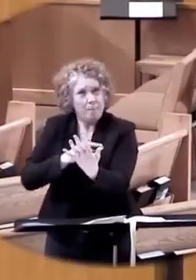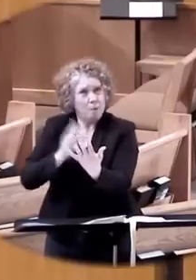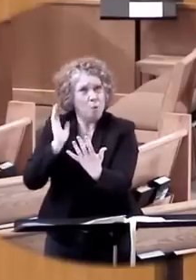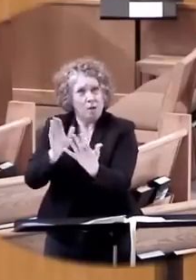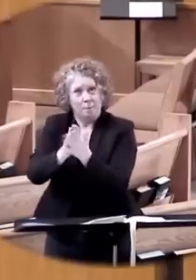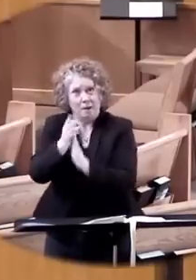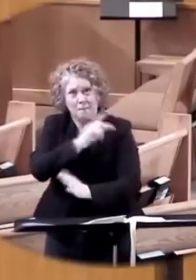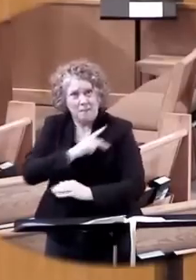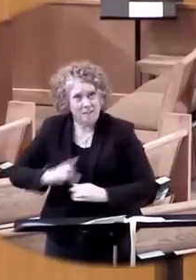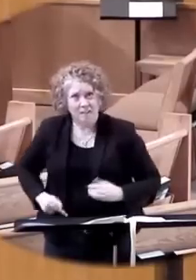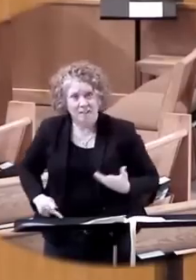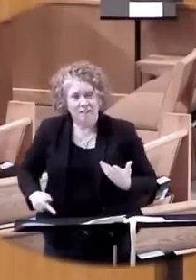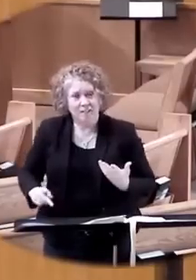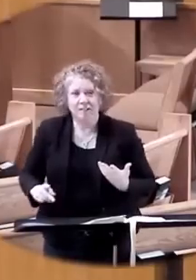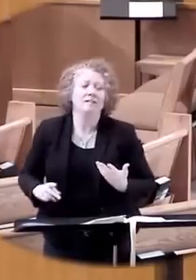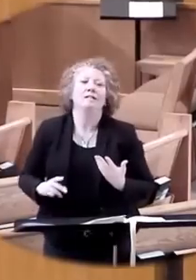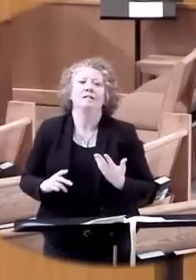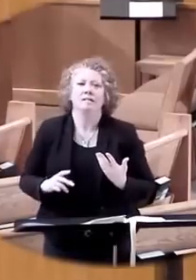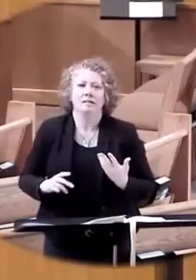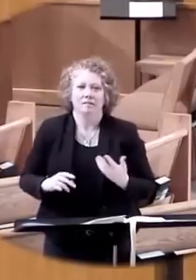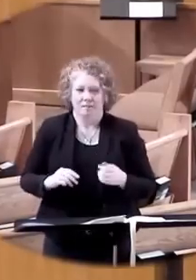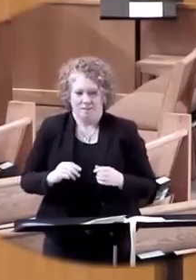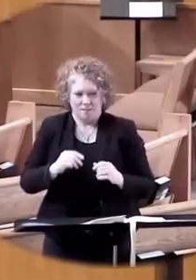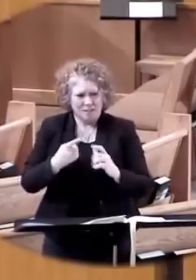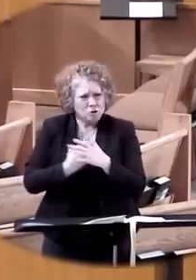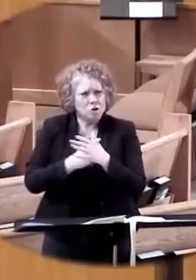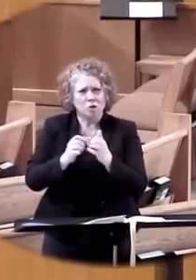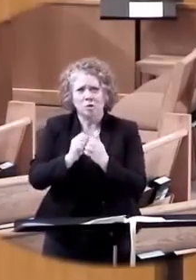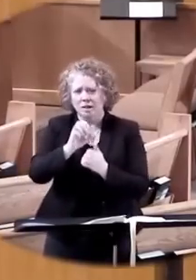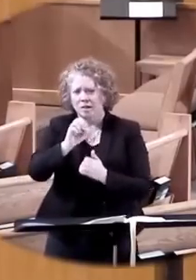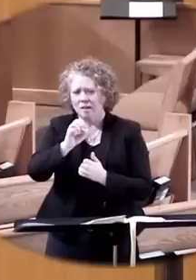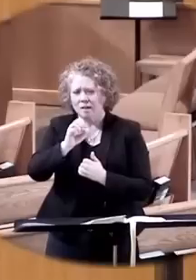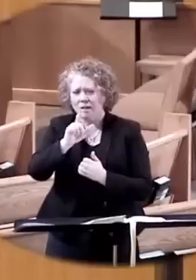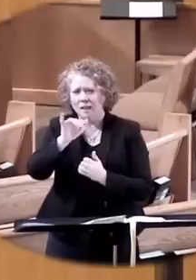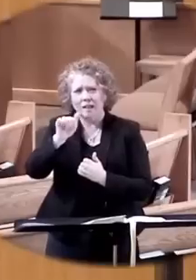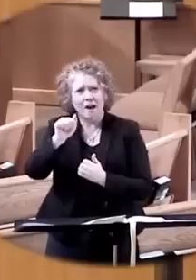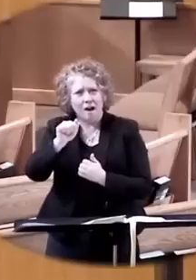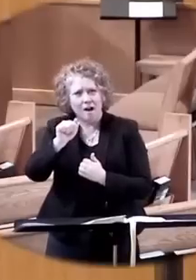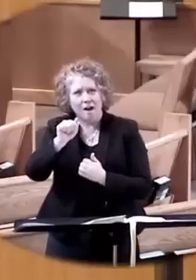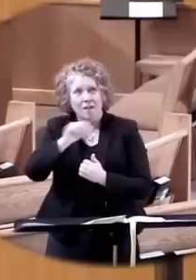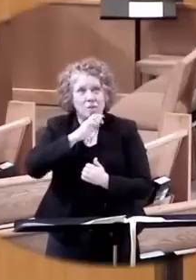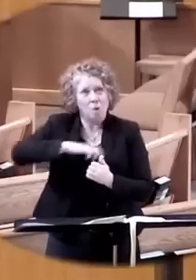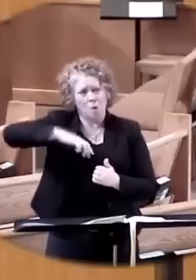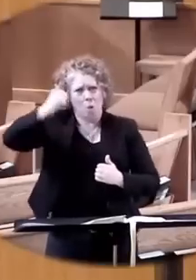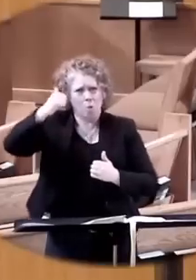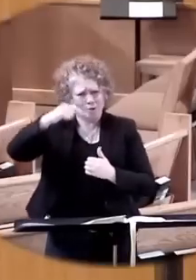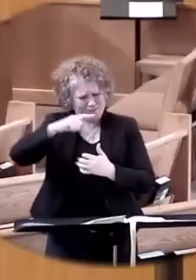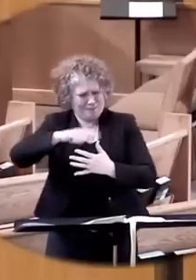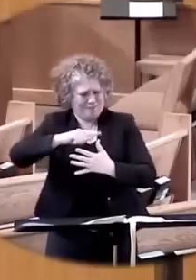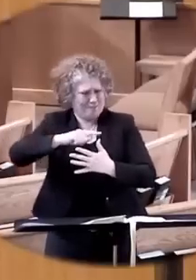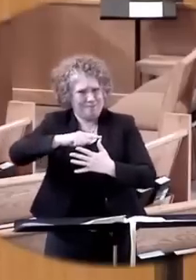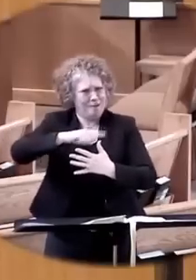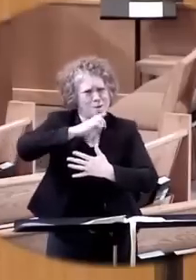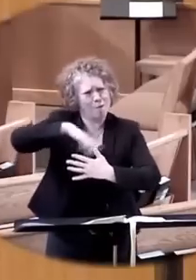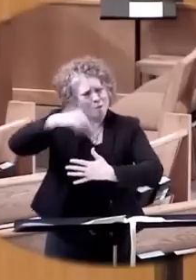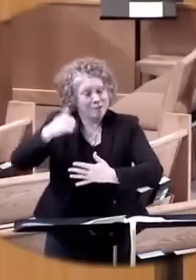As he comes, starting with Eliab, the oldest, the natural